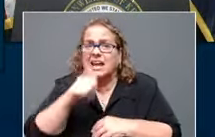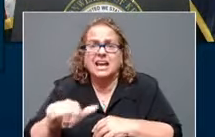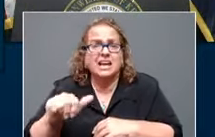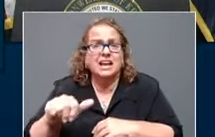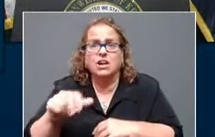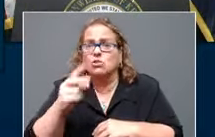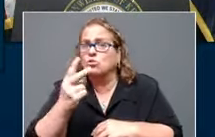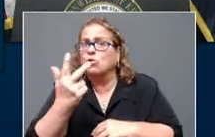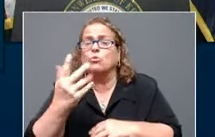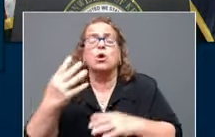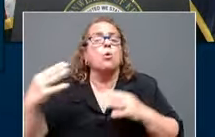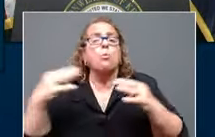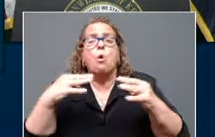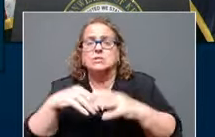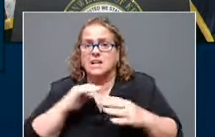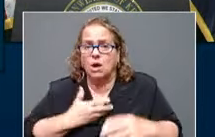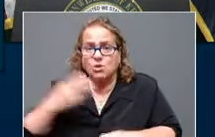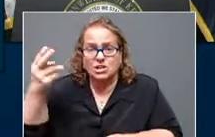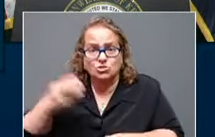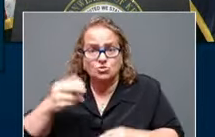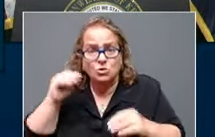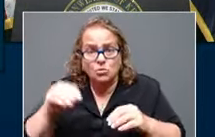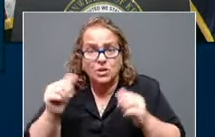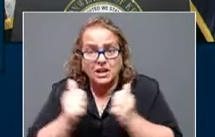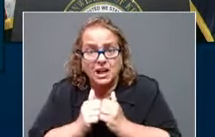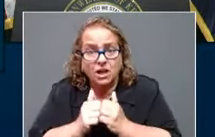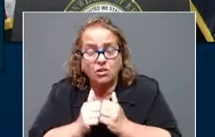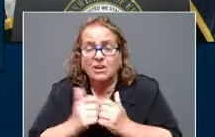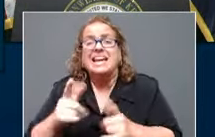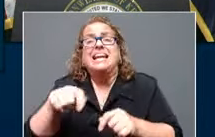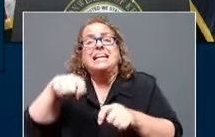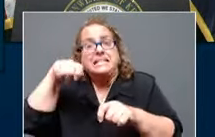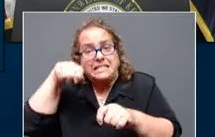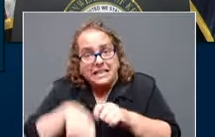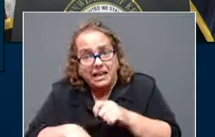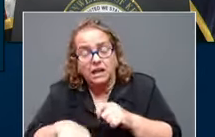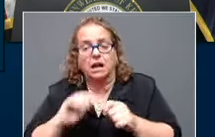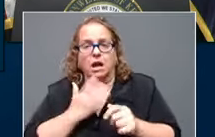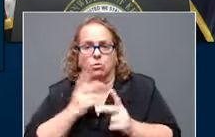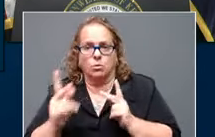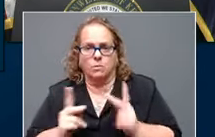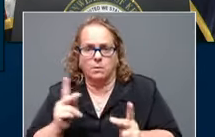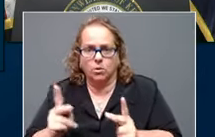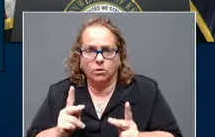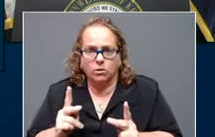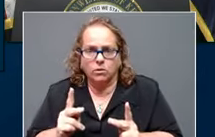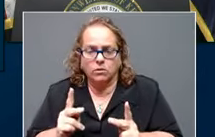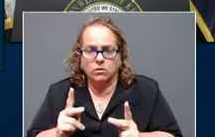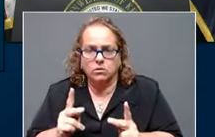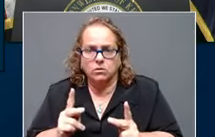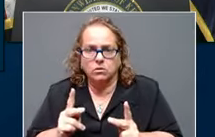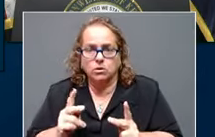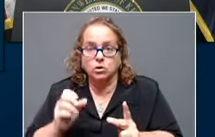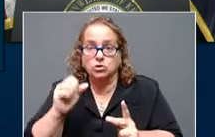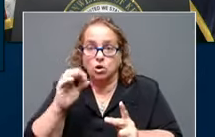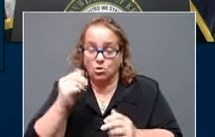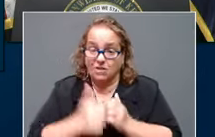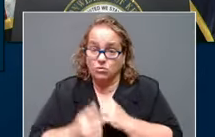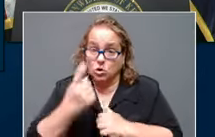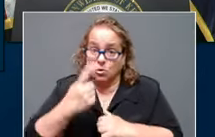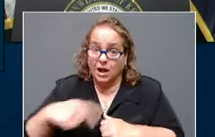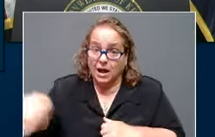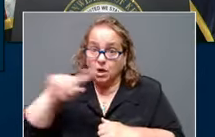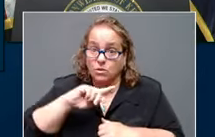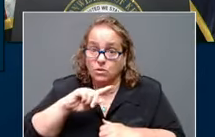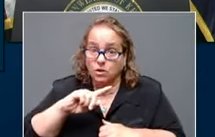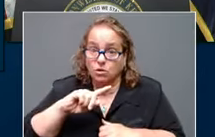3 wars in our history put together. This is killing our people. And so to everyone out there who isn't